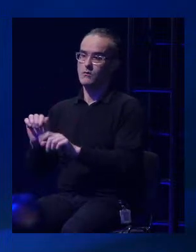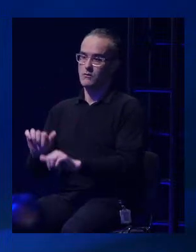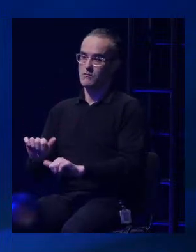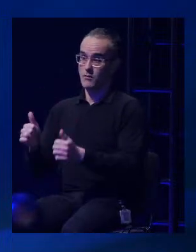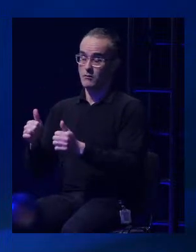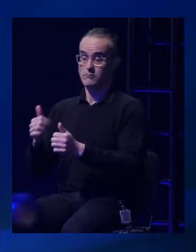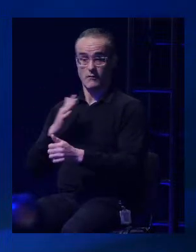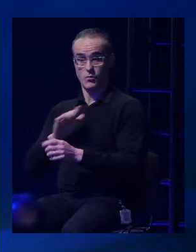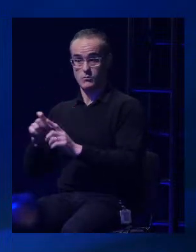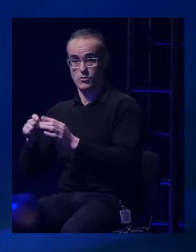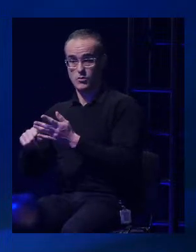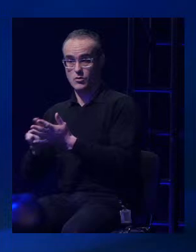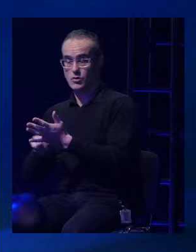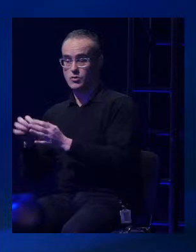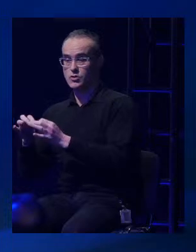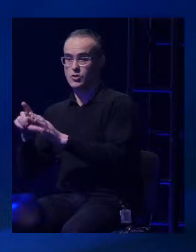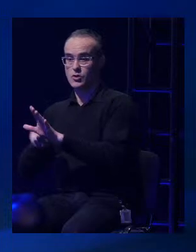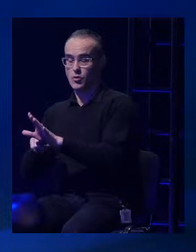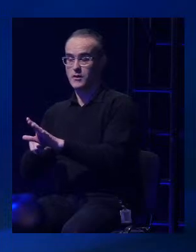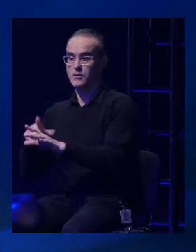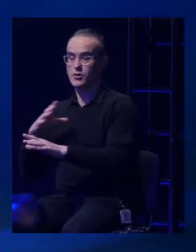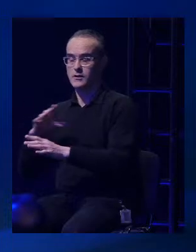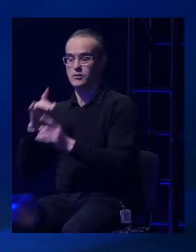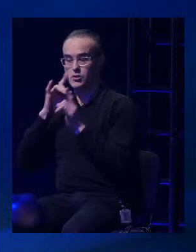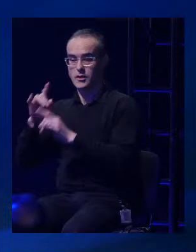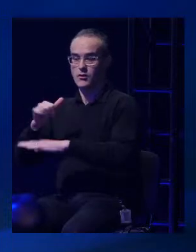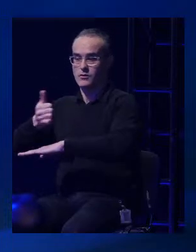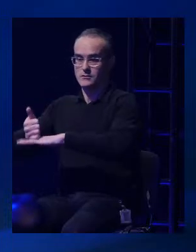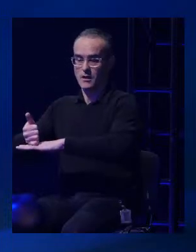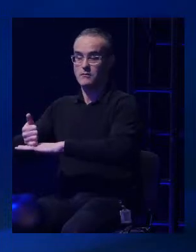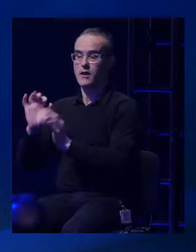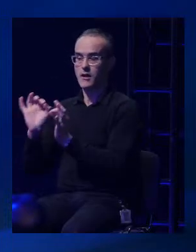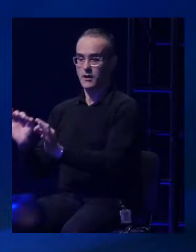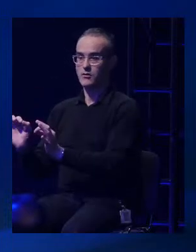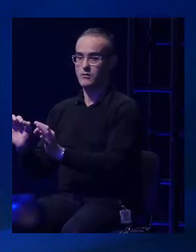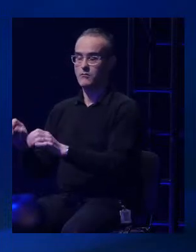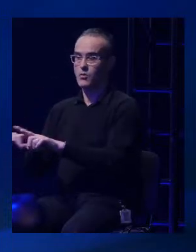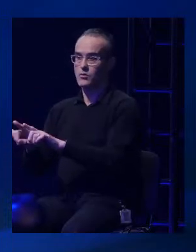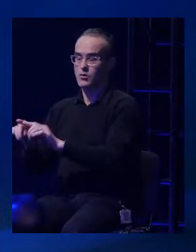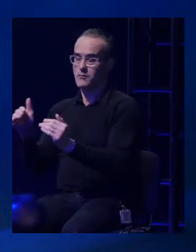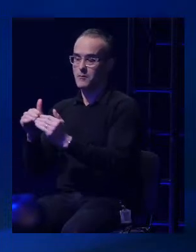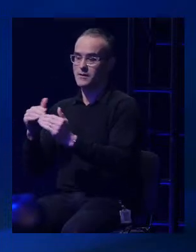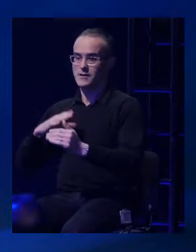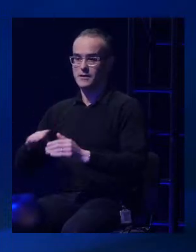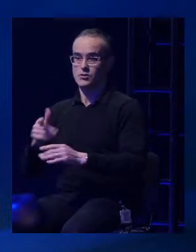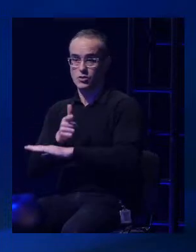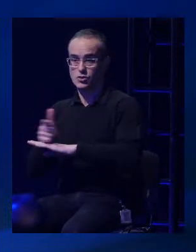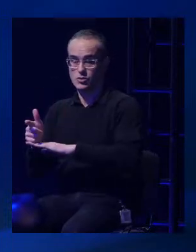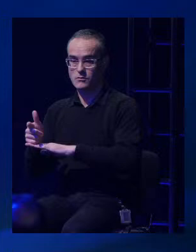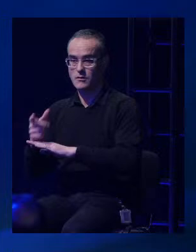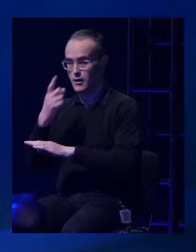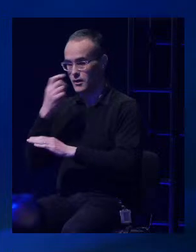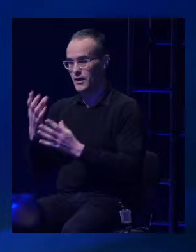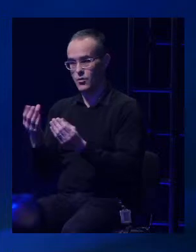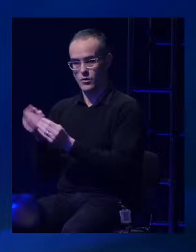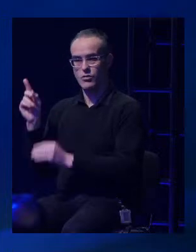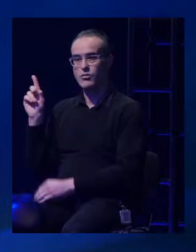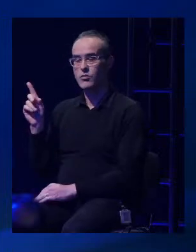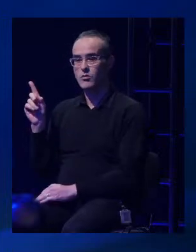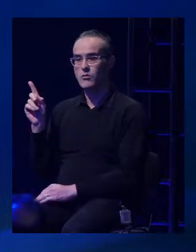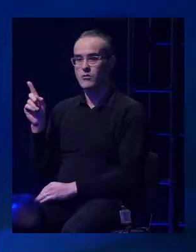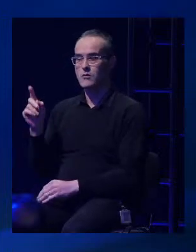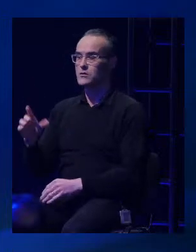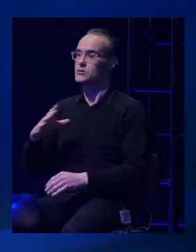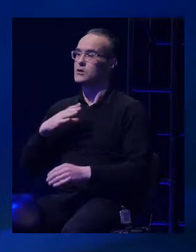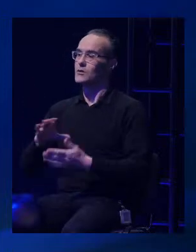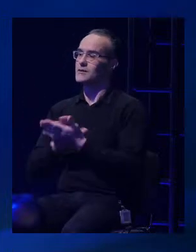need to be able to check on set that the Dolby Vision is accurate and to the needs of the shoot. You can do so with this device. It doesn't mean you have to